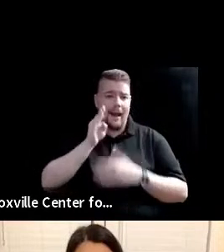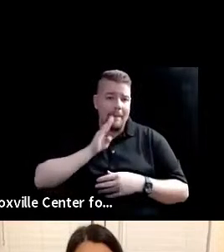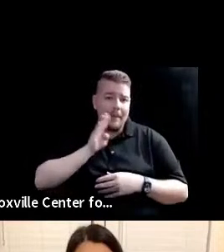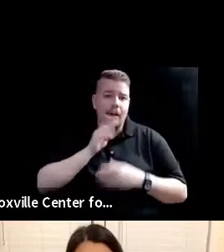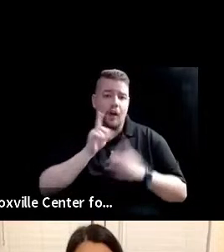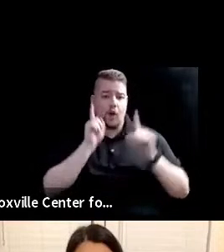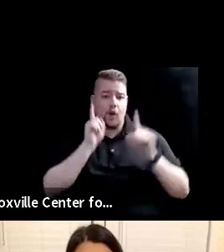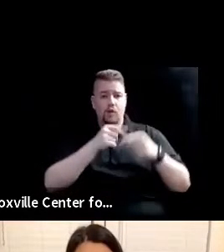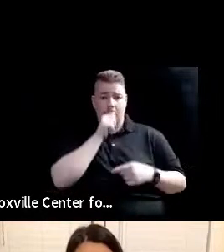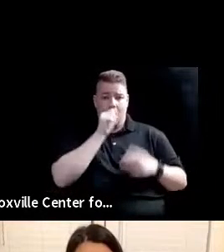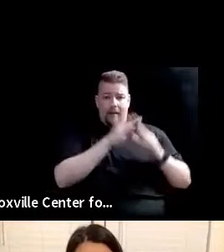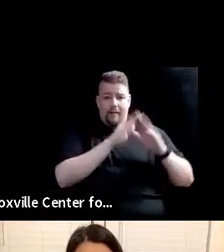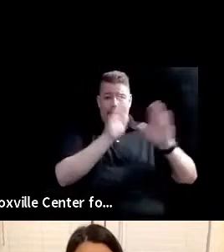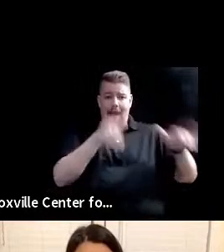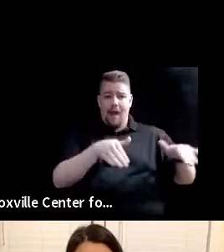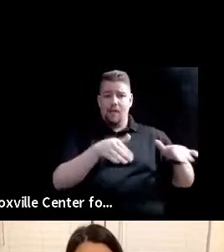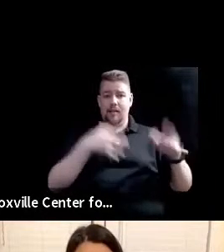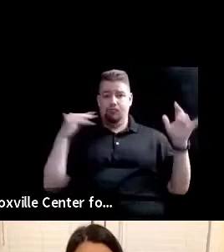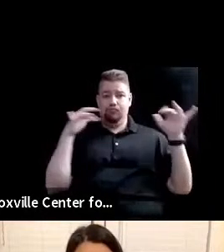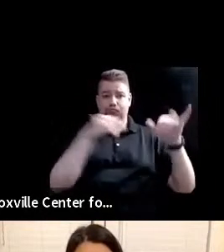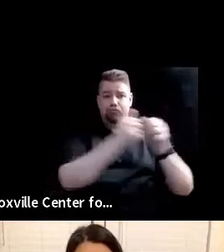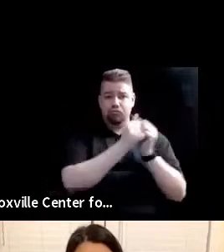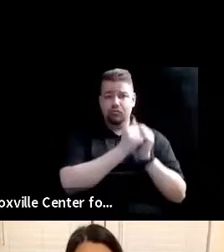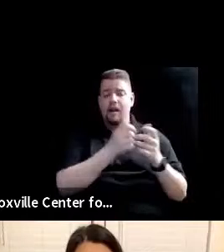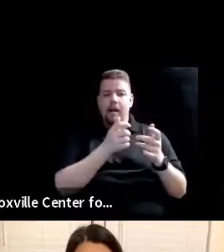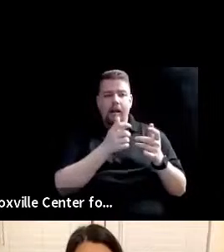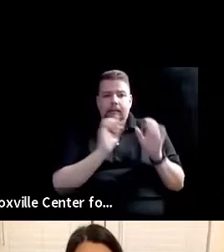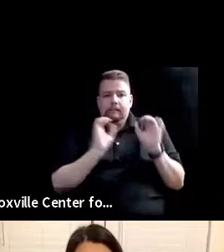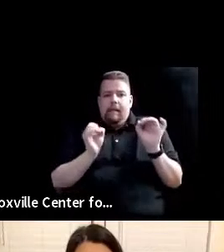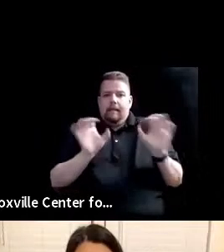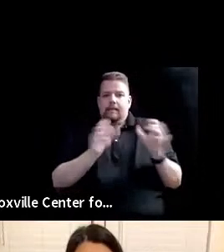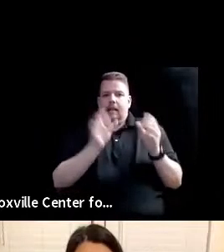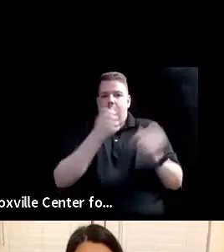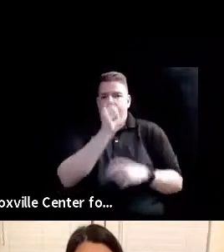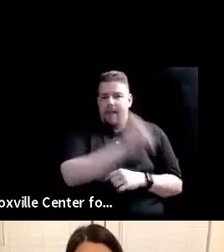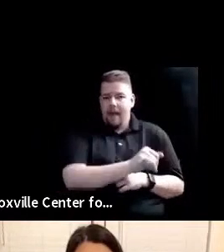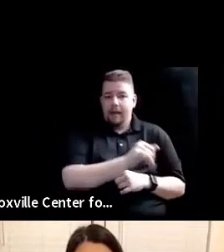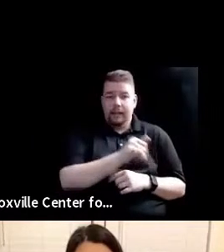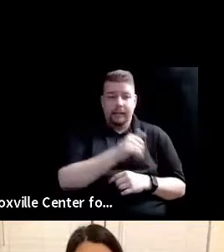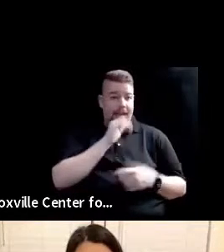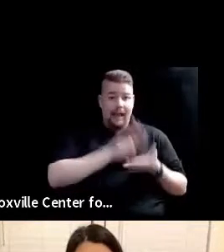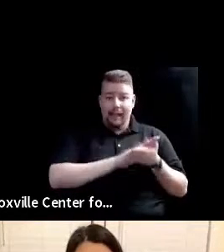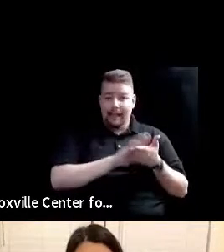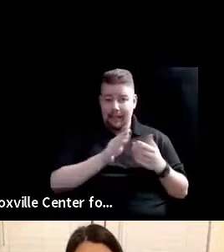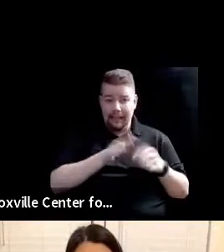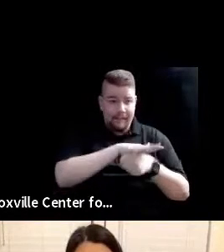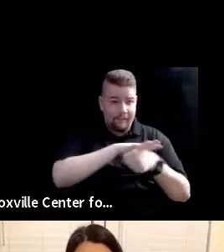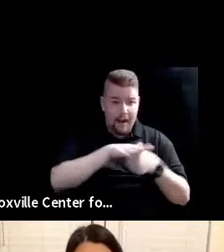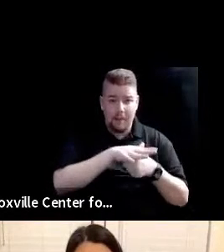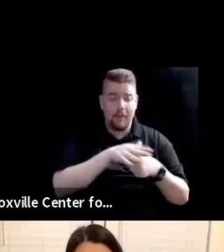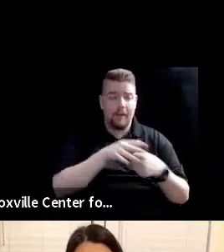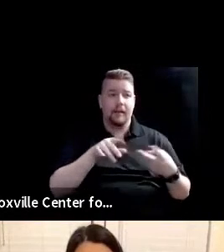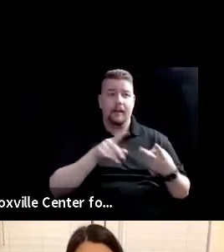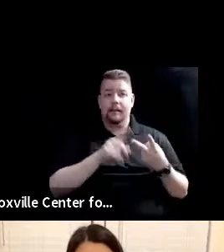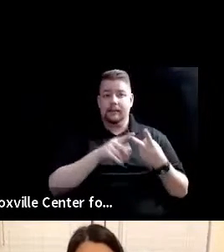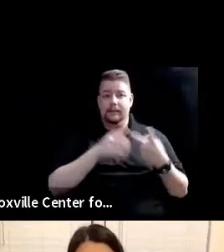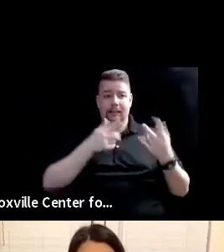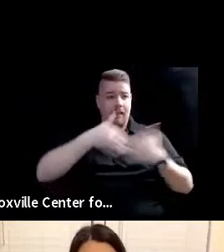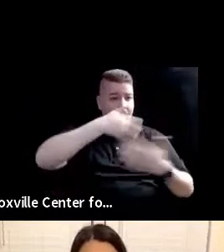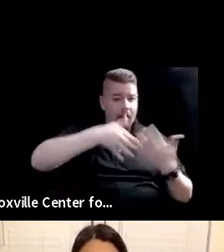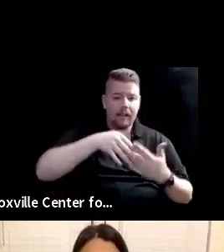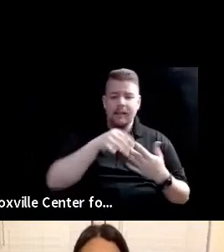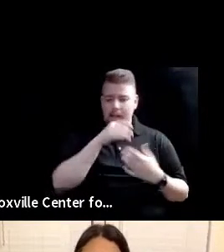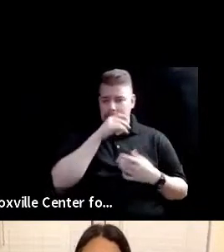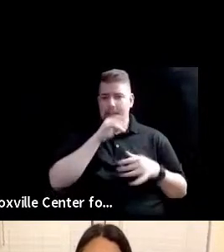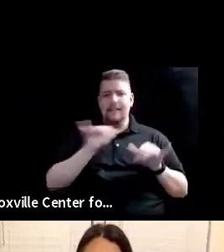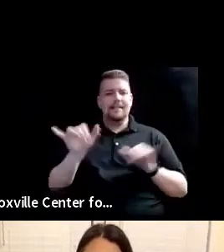is being gained by that moment right there. Doesn't necessarily have to be a clean environment. They're still going to, it's like kids